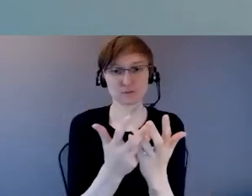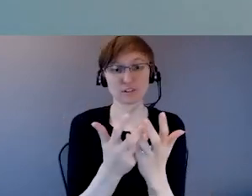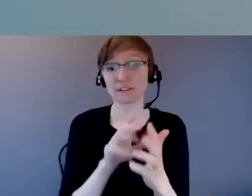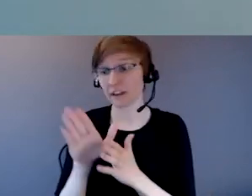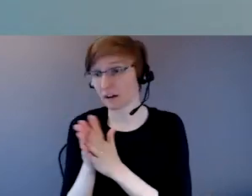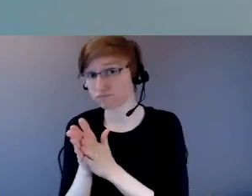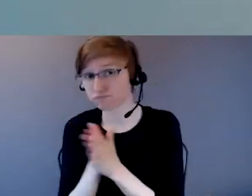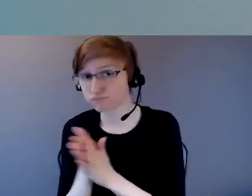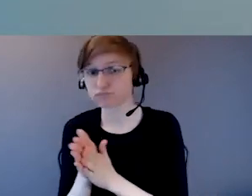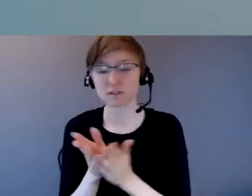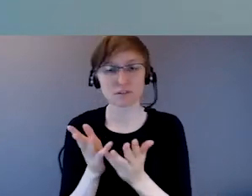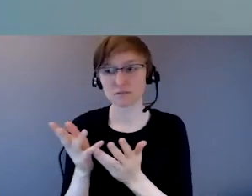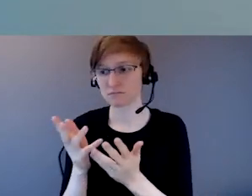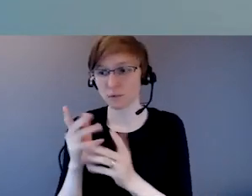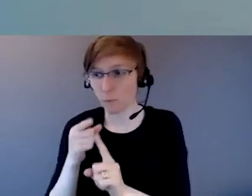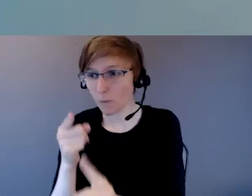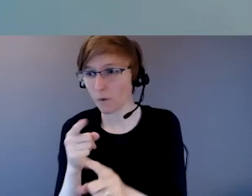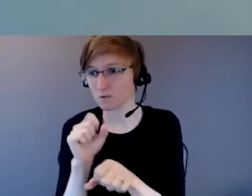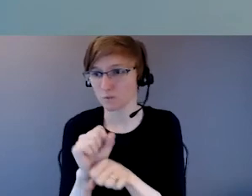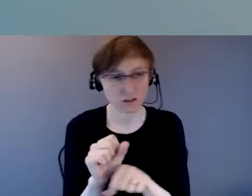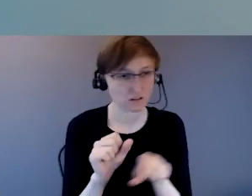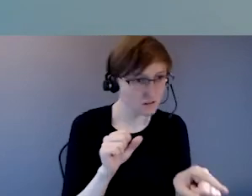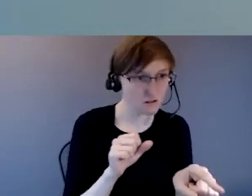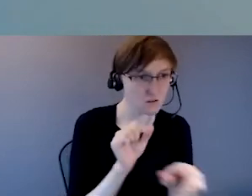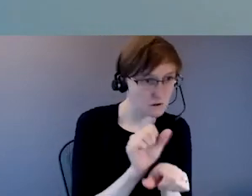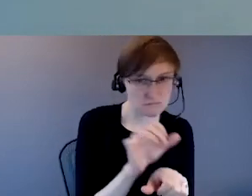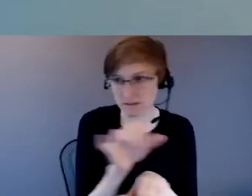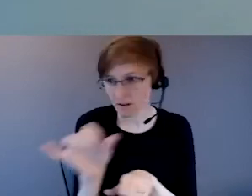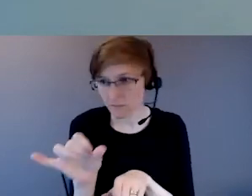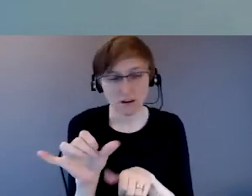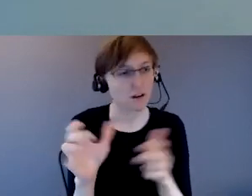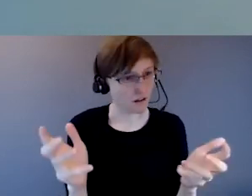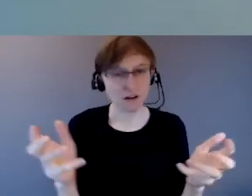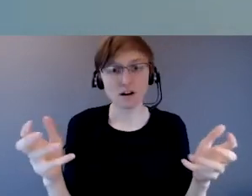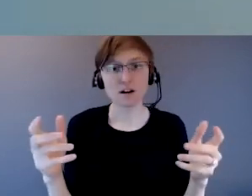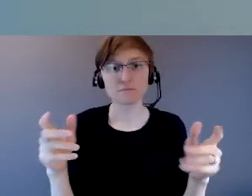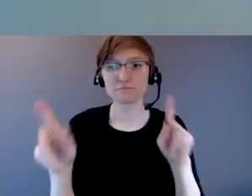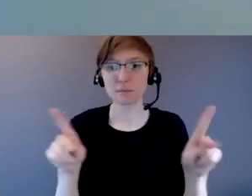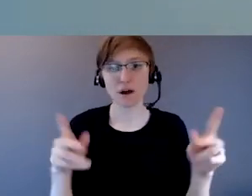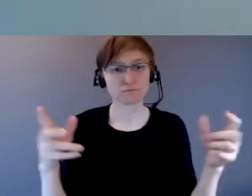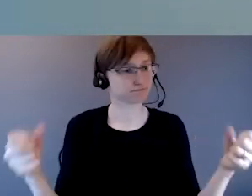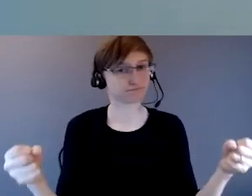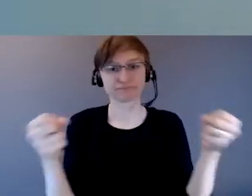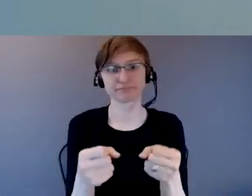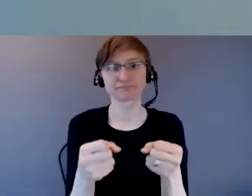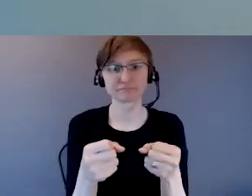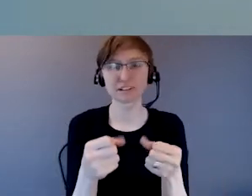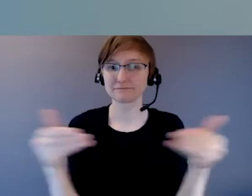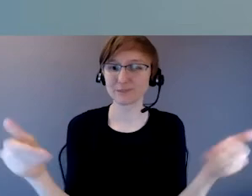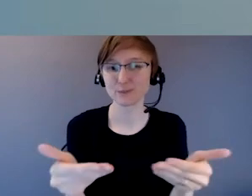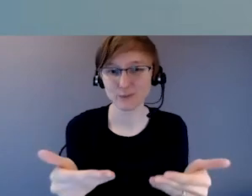on career goals or career objectives, matching an individual that experiences disability